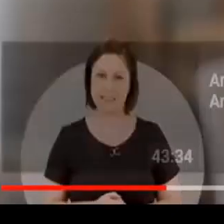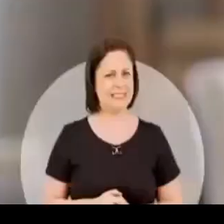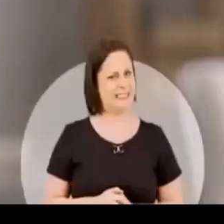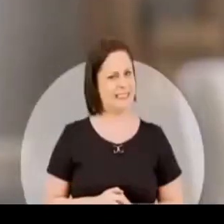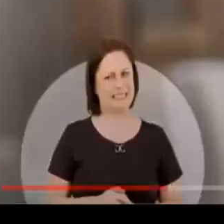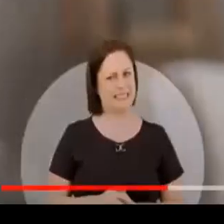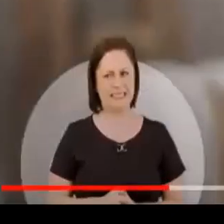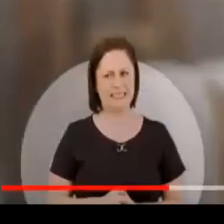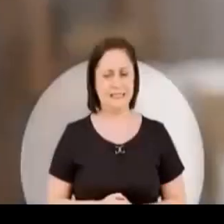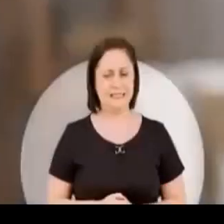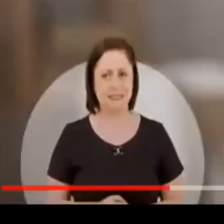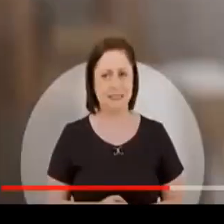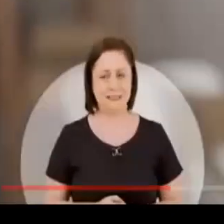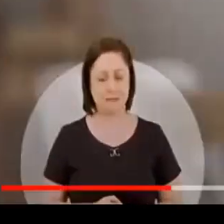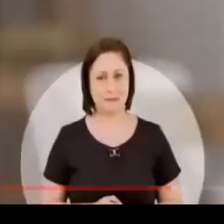Oh.